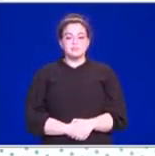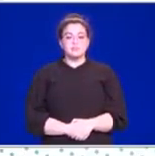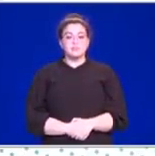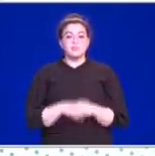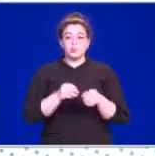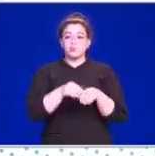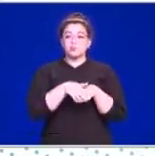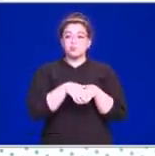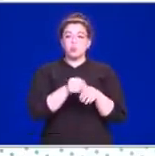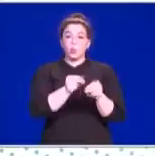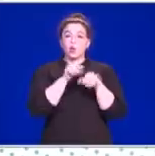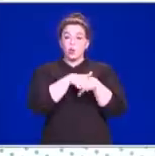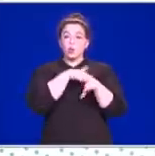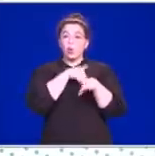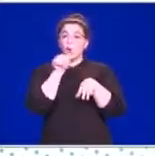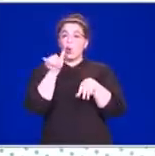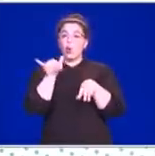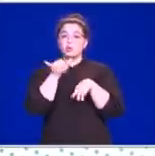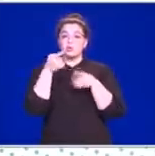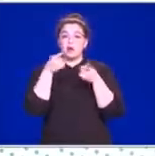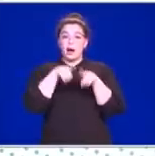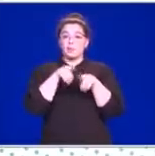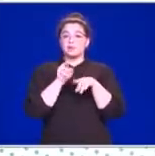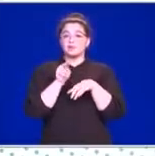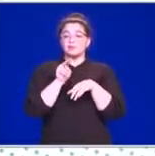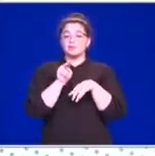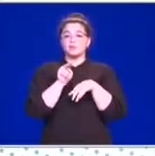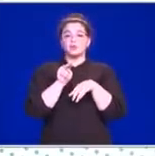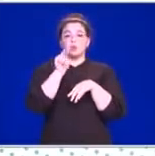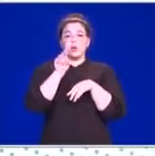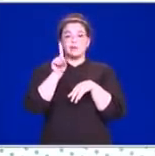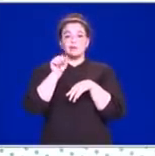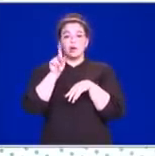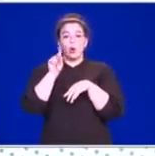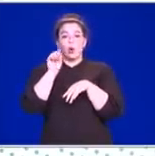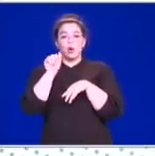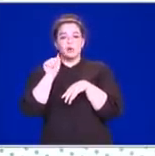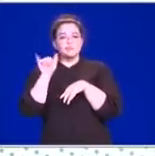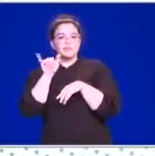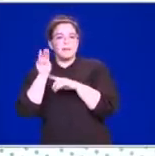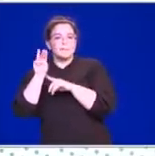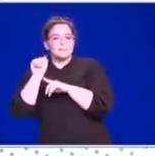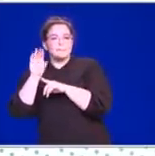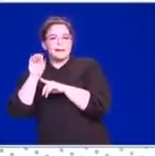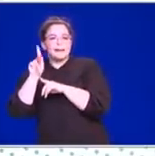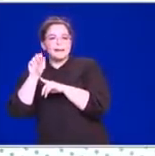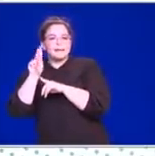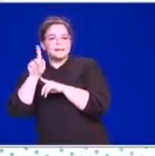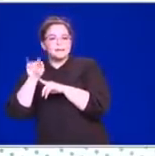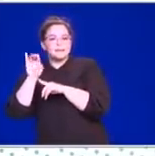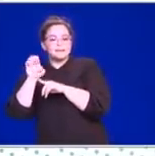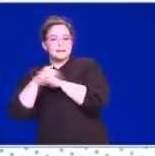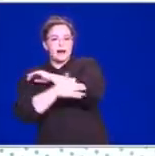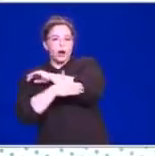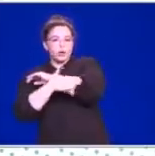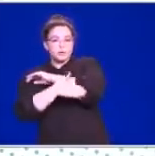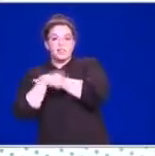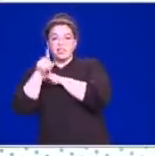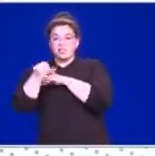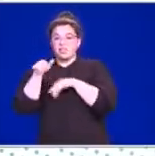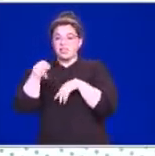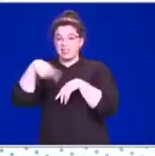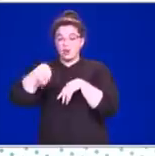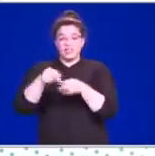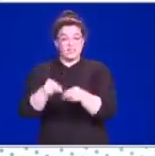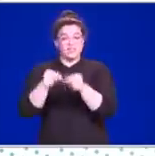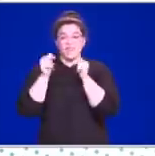Rapid growth also occurred in parts of western North Dakota. McKenzie County, North Dakota, was the country's fastest growing county this